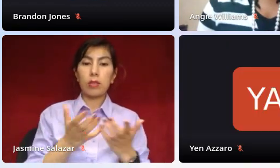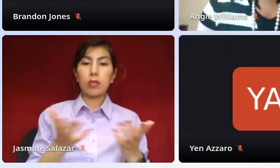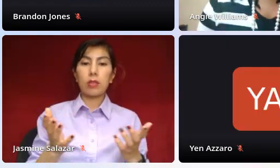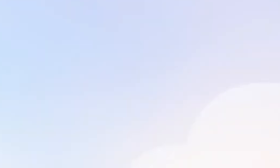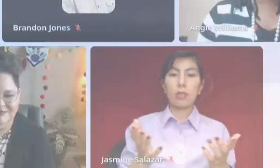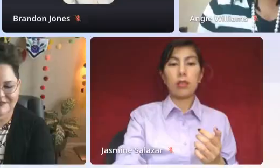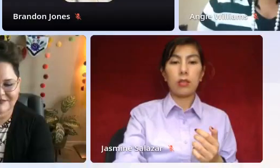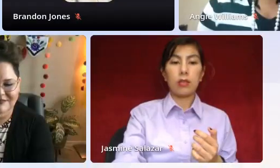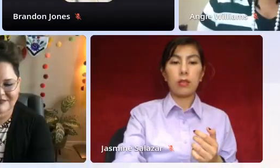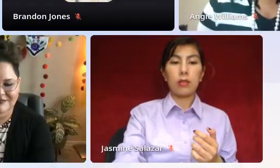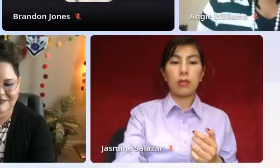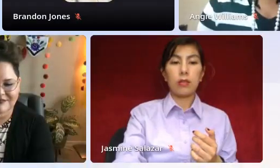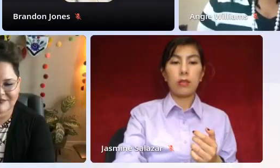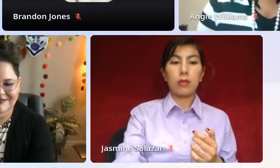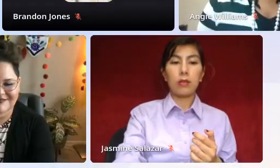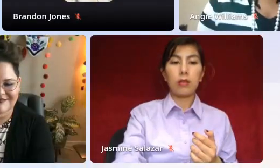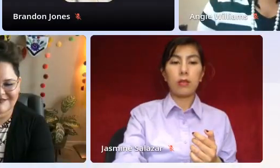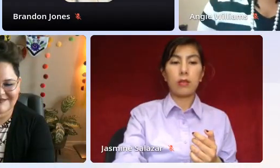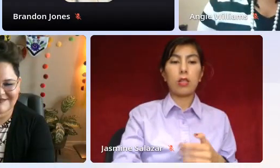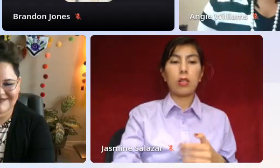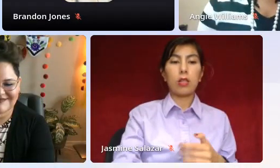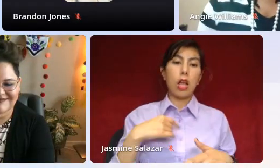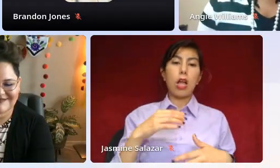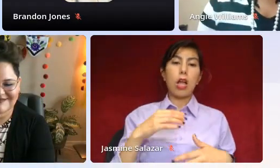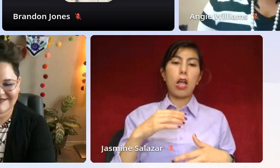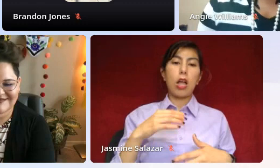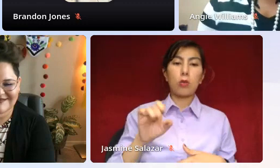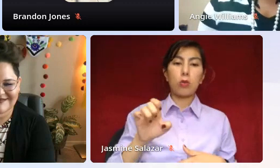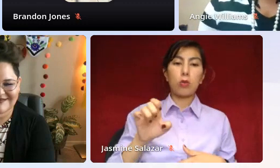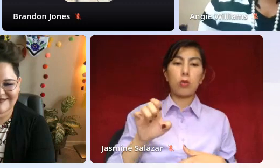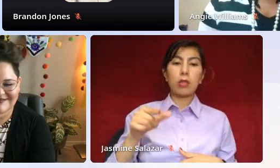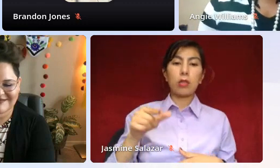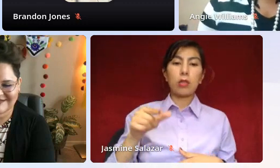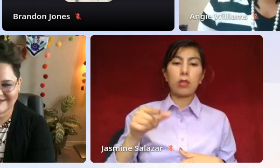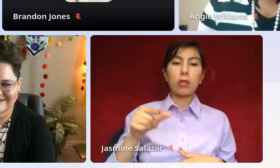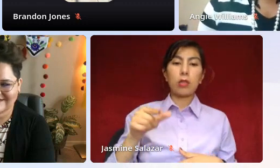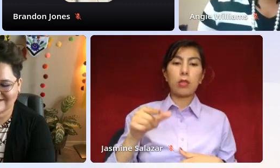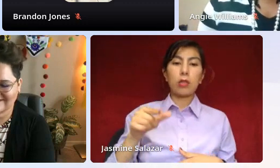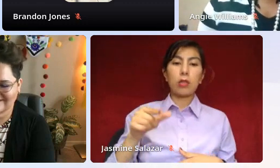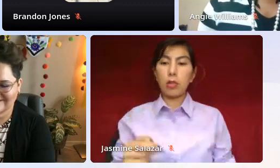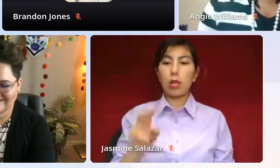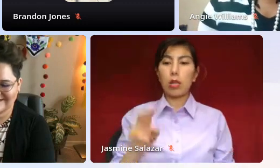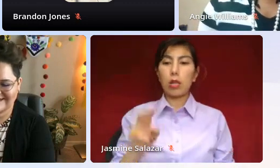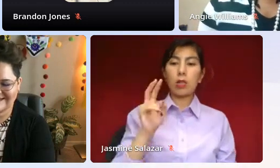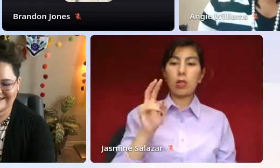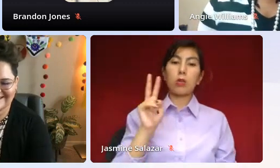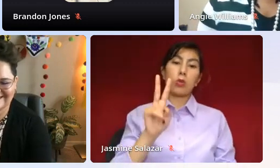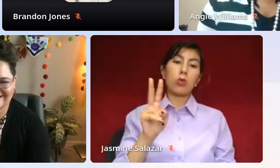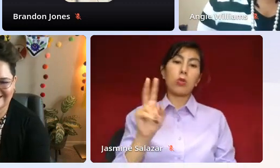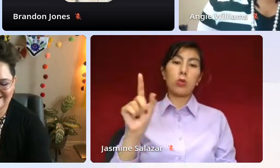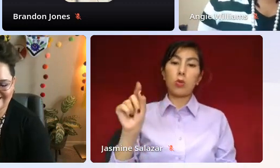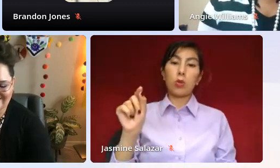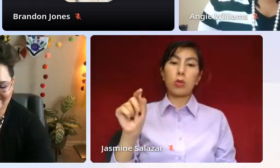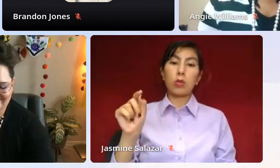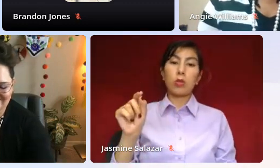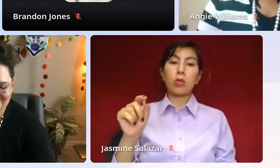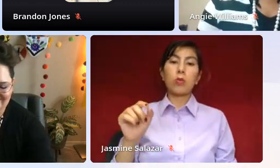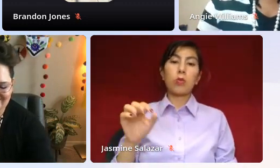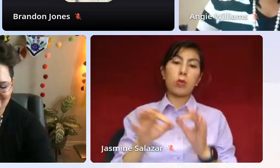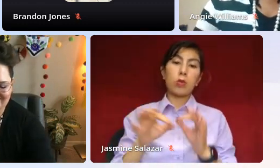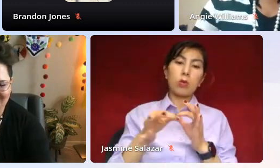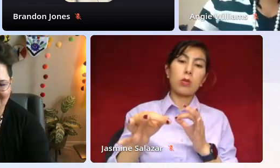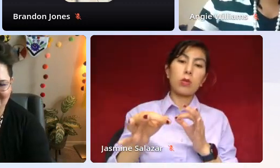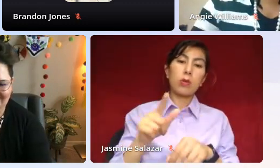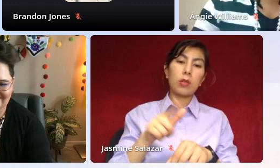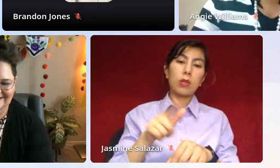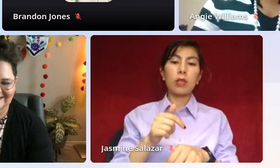Roxanne Kaufman would say, loosey goosey, Miss Moosey. But I know folks are like, it's 220. 220 is when We're going to go a little bit later. We'll all make